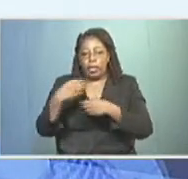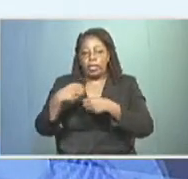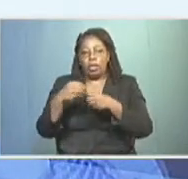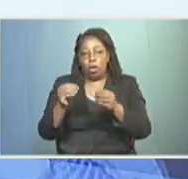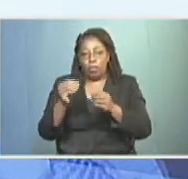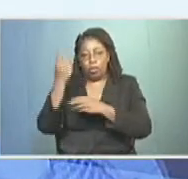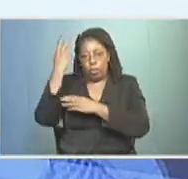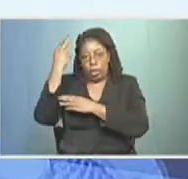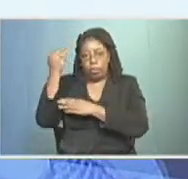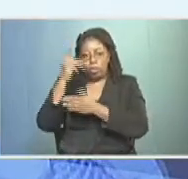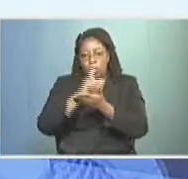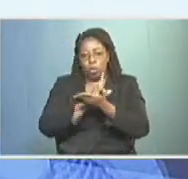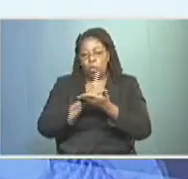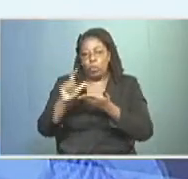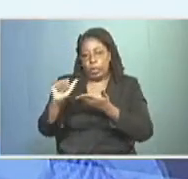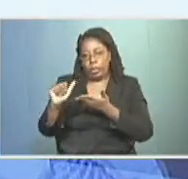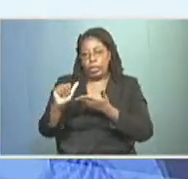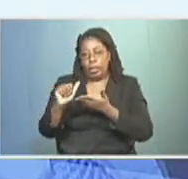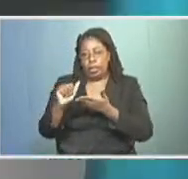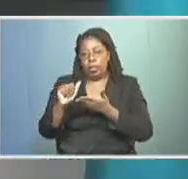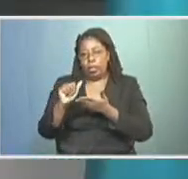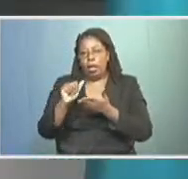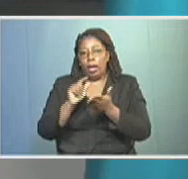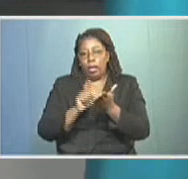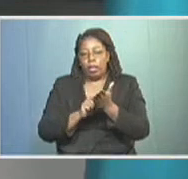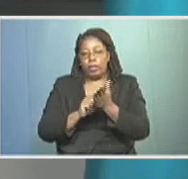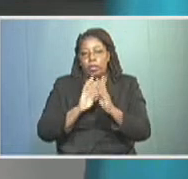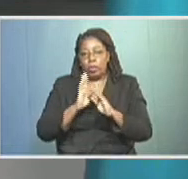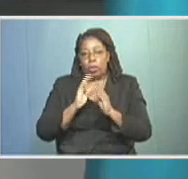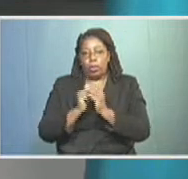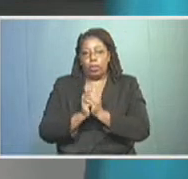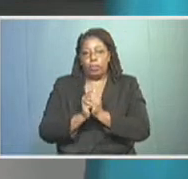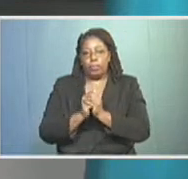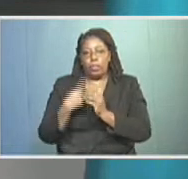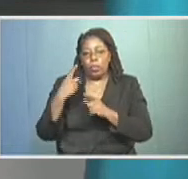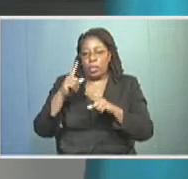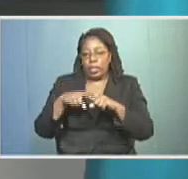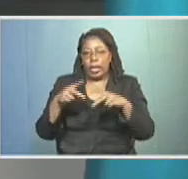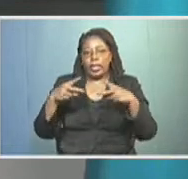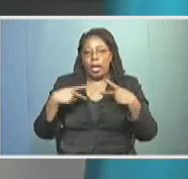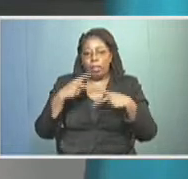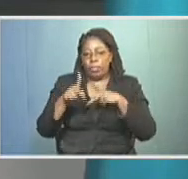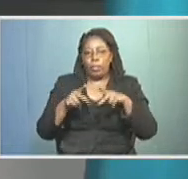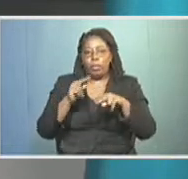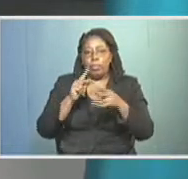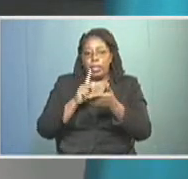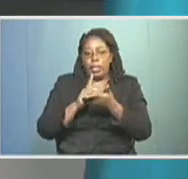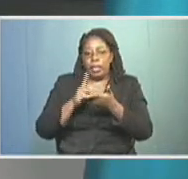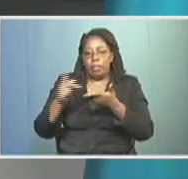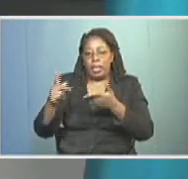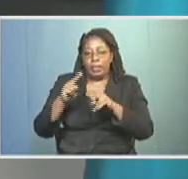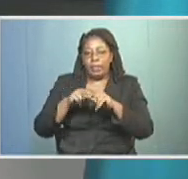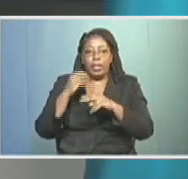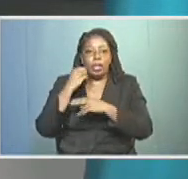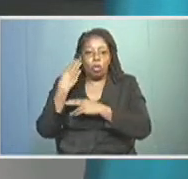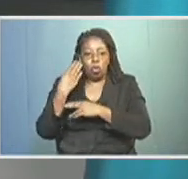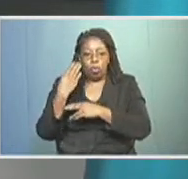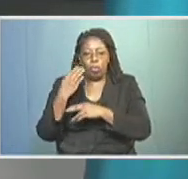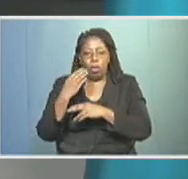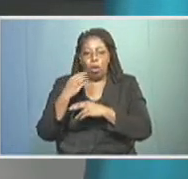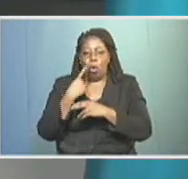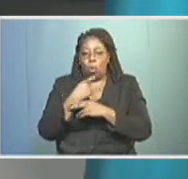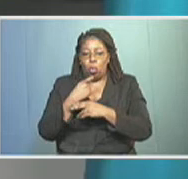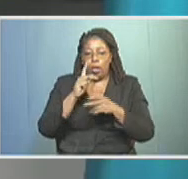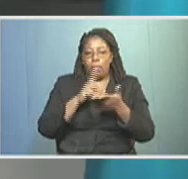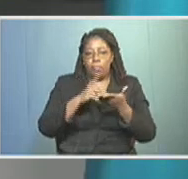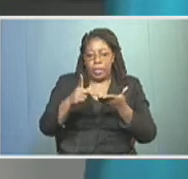Minister weekly press briefing. We can't have people being paid to sit at home, or we can't have people being paid that come